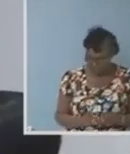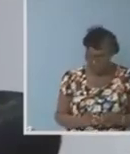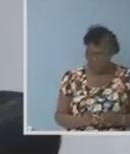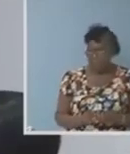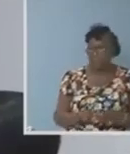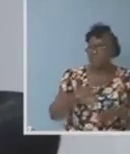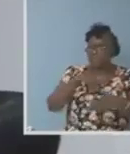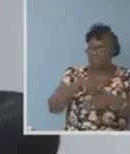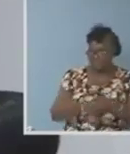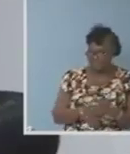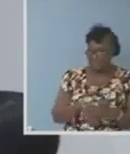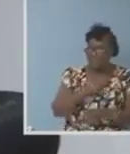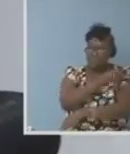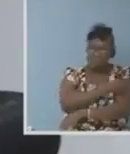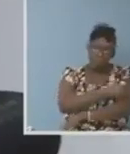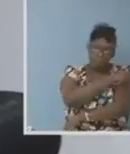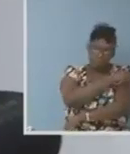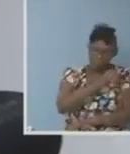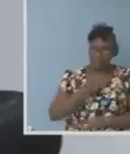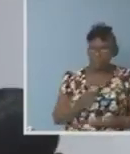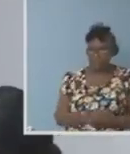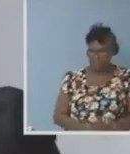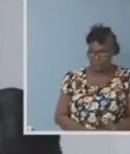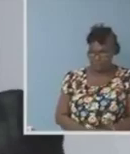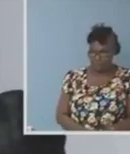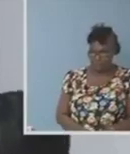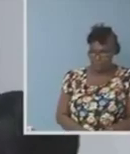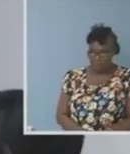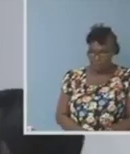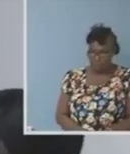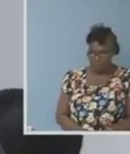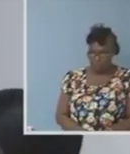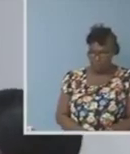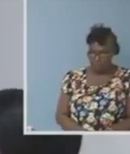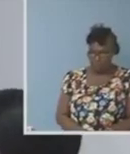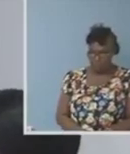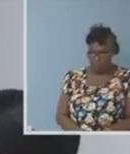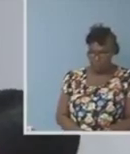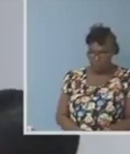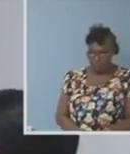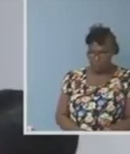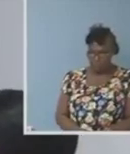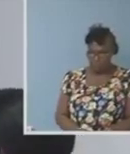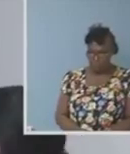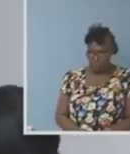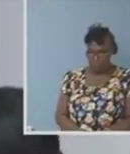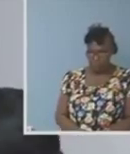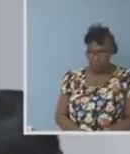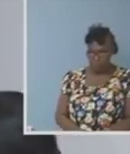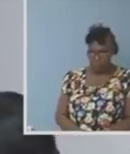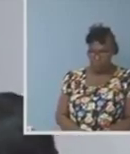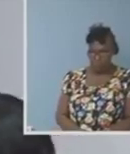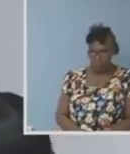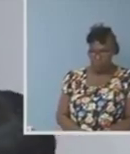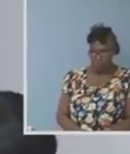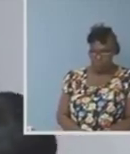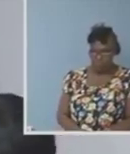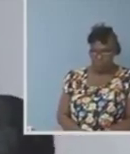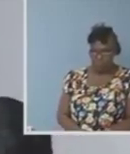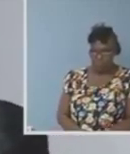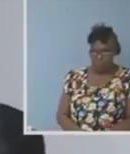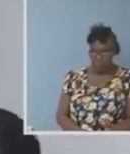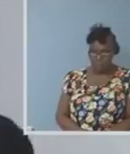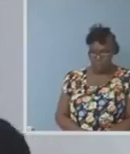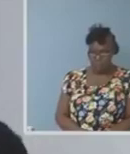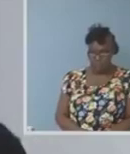the whole accident and emergency persons were asked to go home. Some of us felt it was responsible not to run. That is a story,